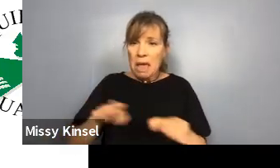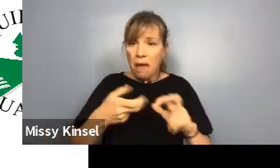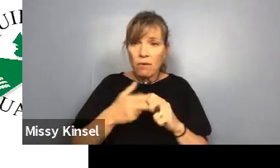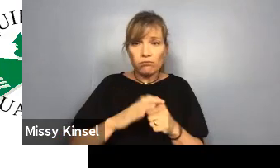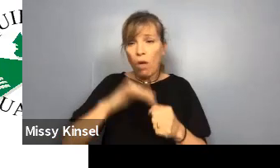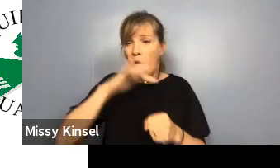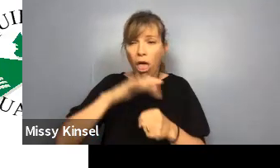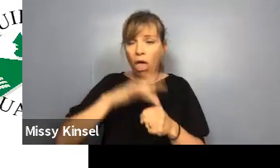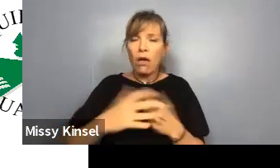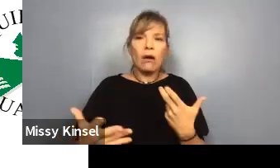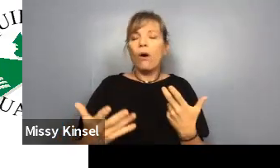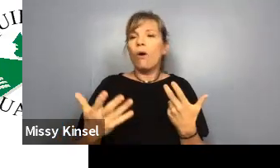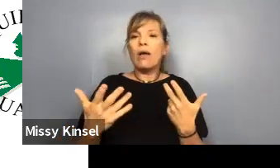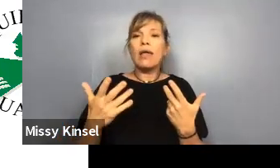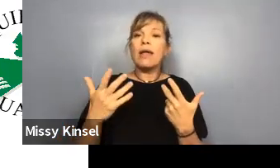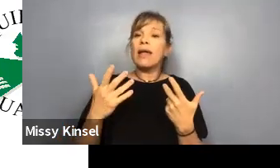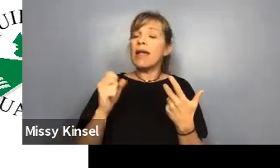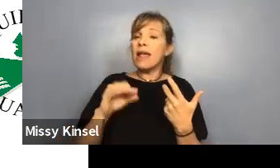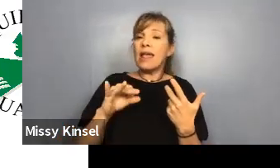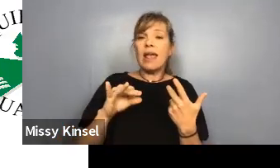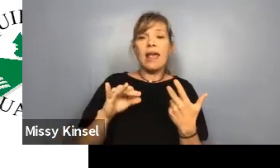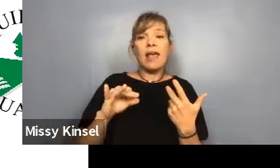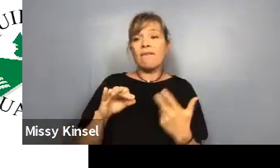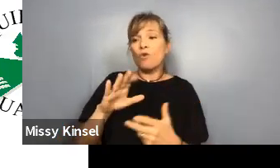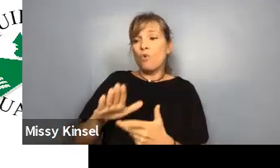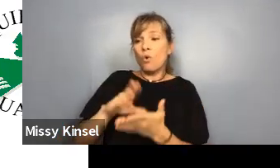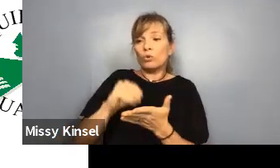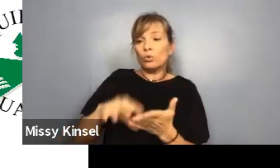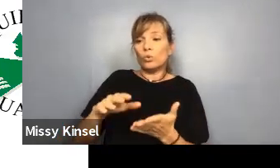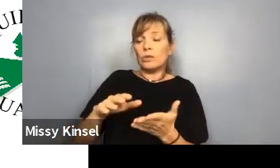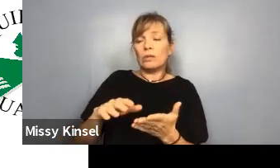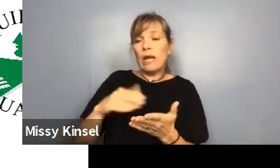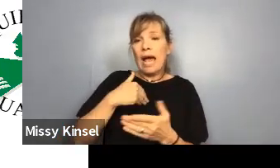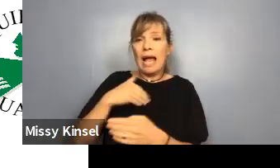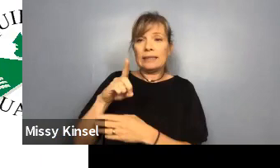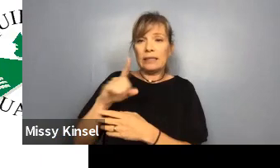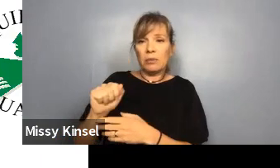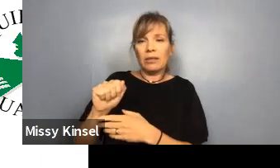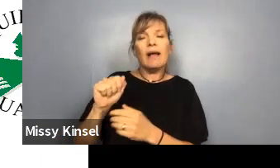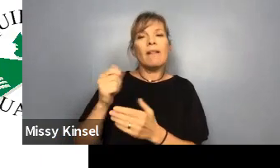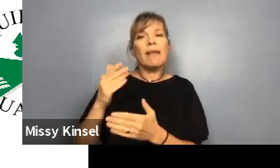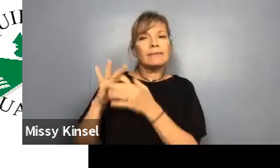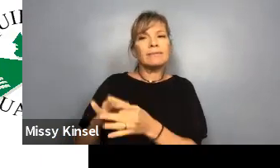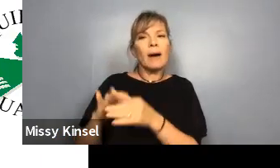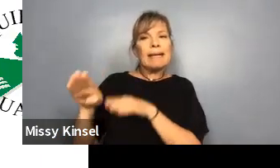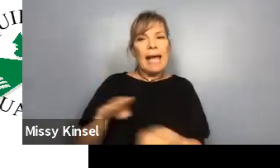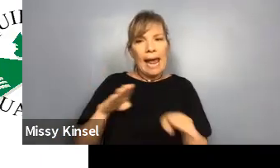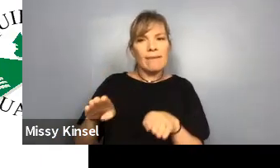issues, particularly if they have a disability that has some sort of behavior problems.